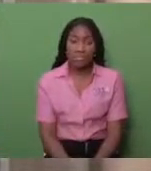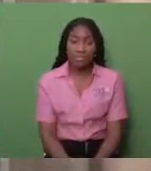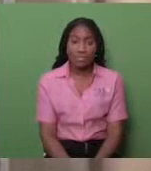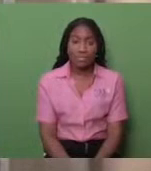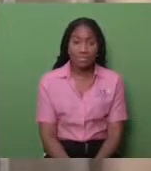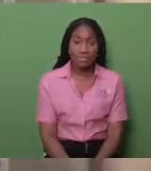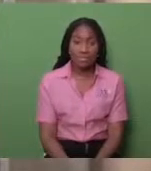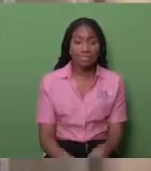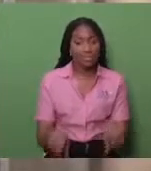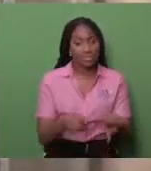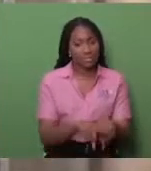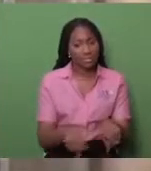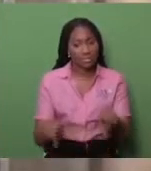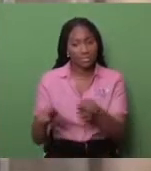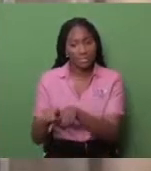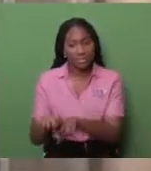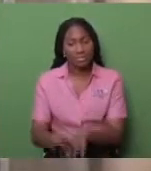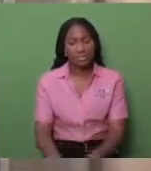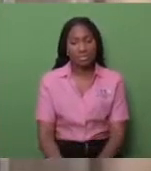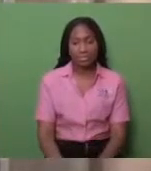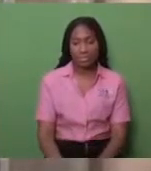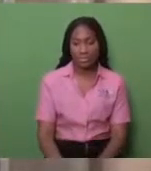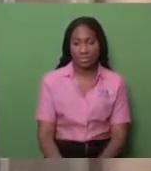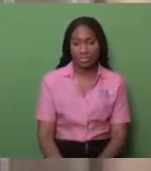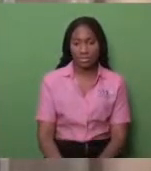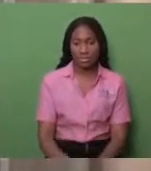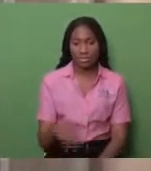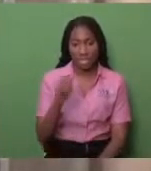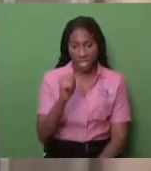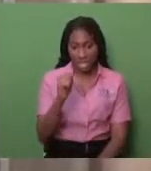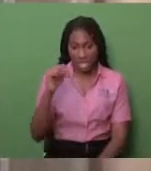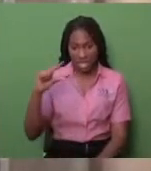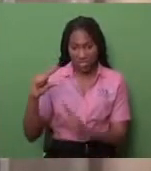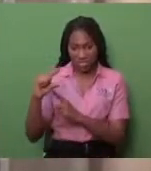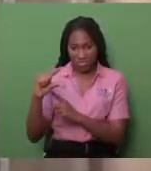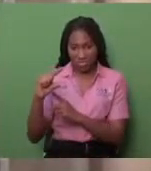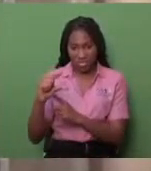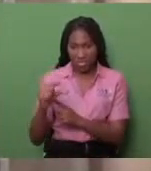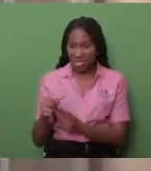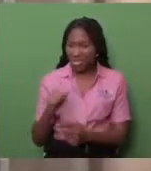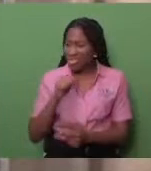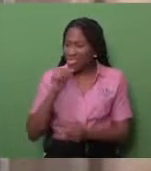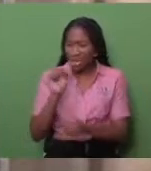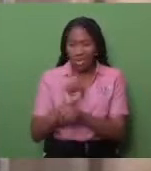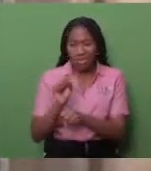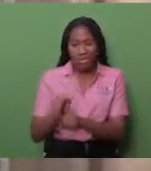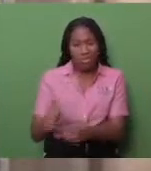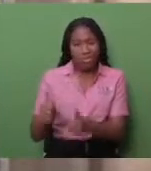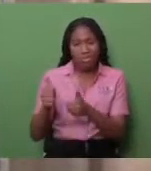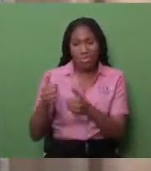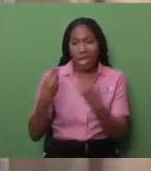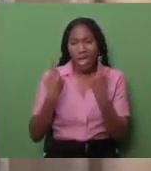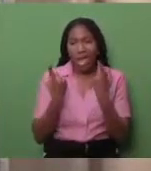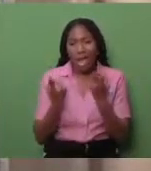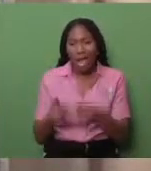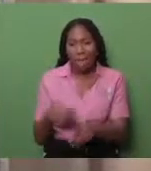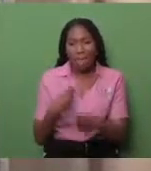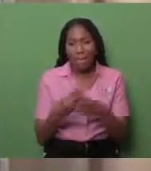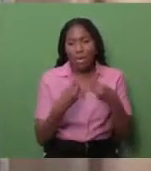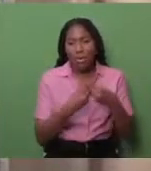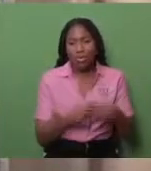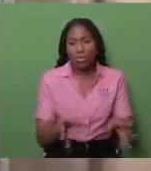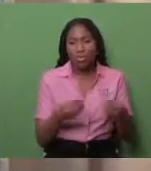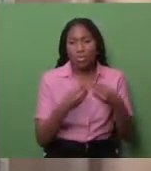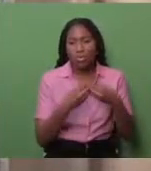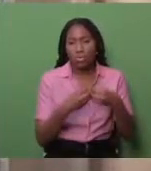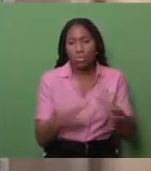Additionally, the incompetence of the AG continues to cost taxpayers millions of dollars. Legal fees, legal opinions, and costs ordered by the